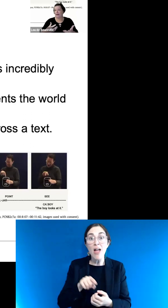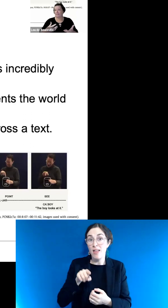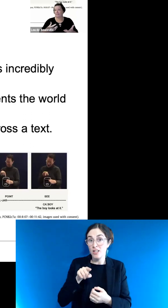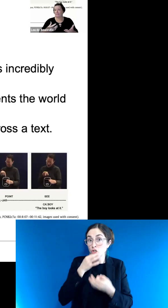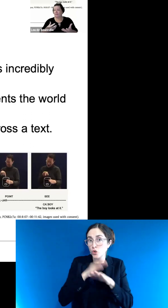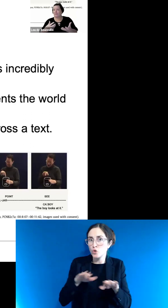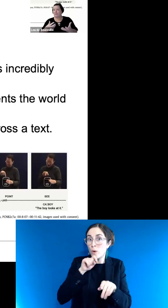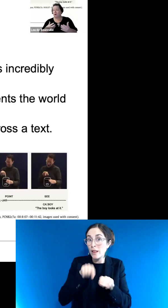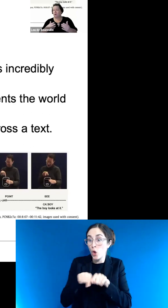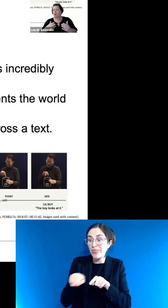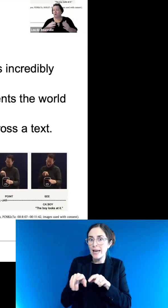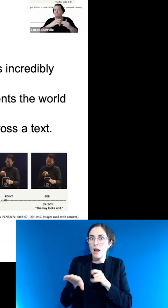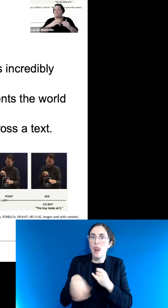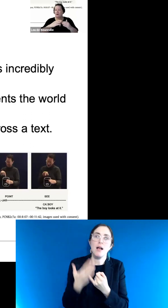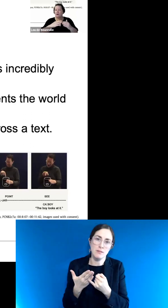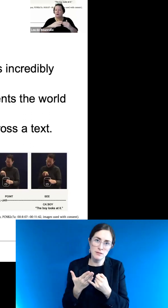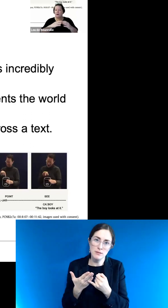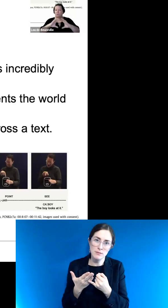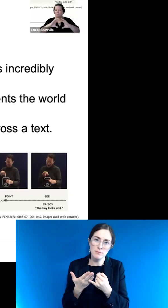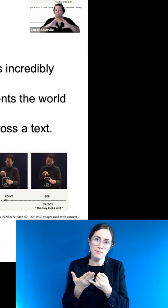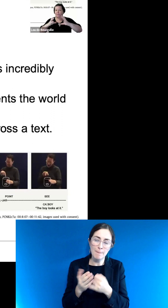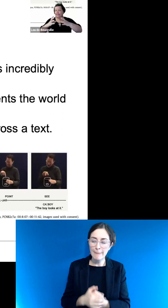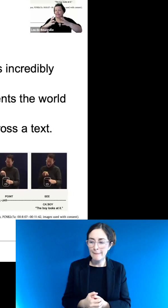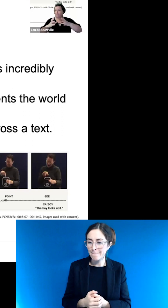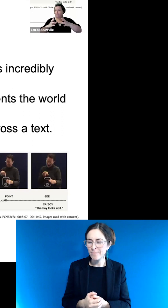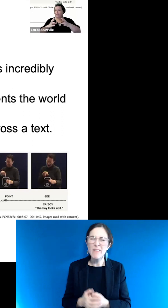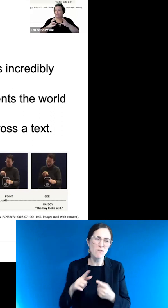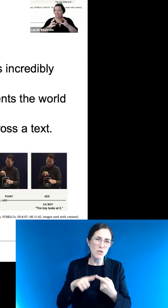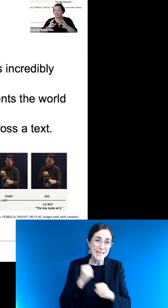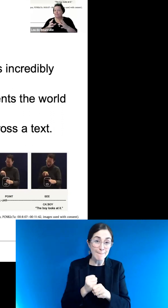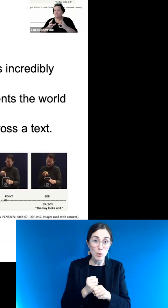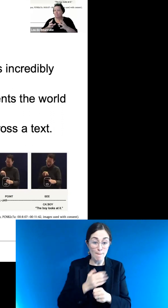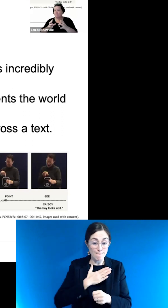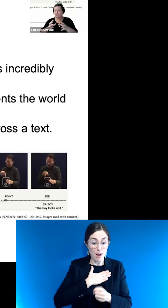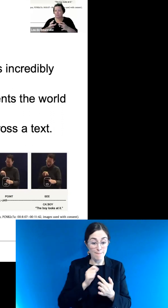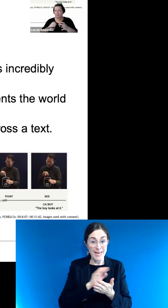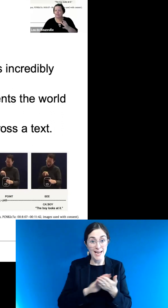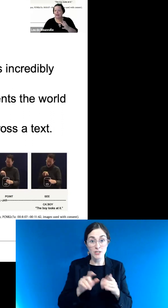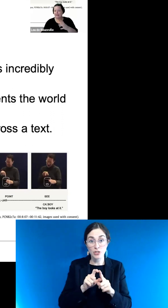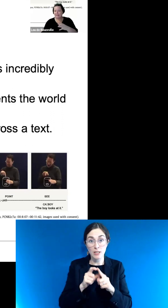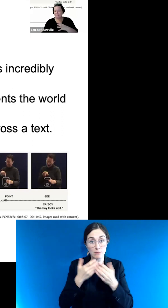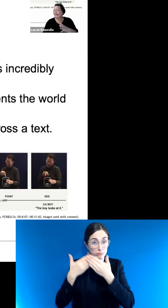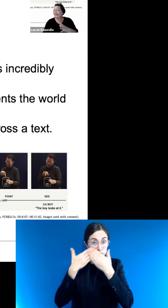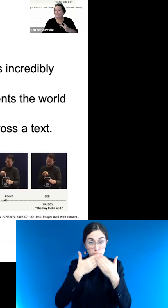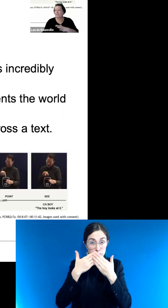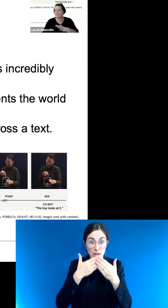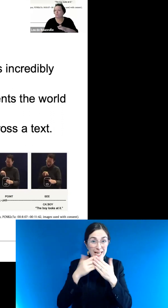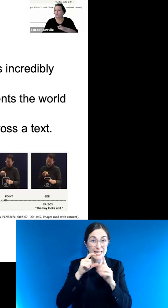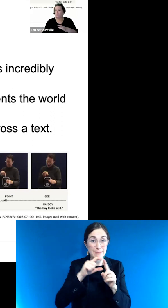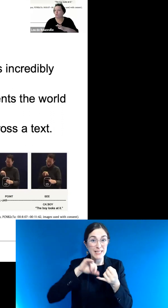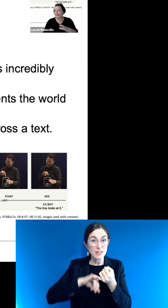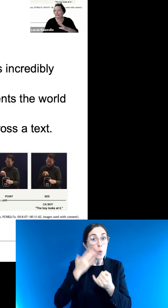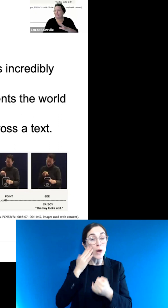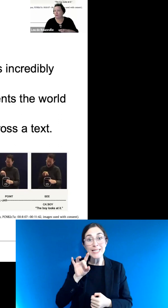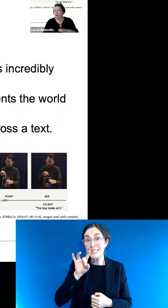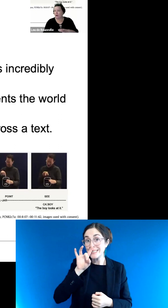acquire last. So I looked in particular at depicting signs for my PhD, and at 10, kids